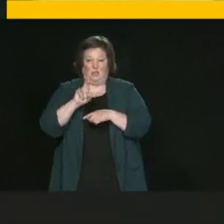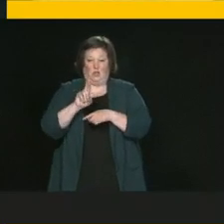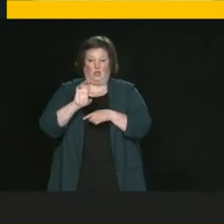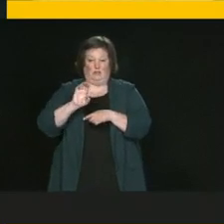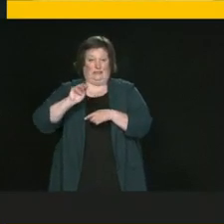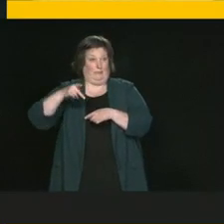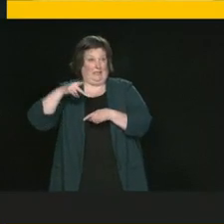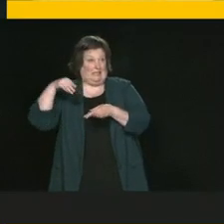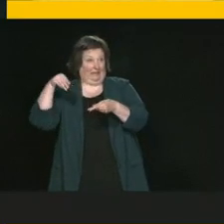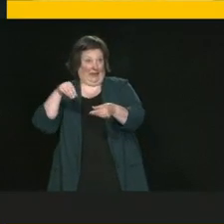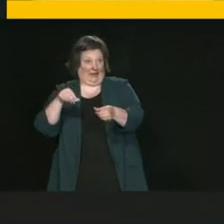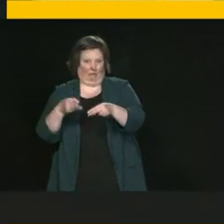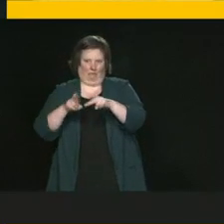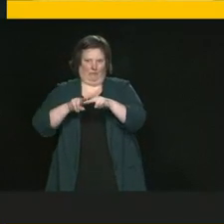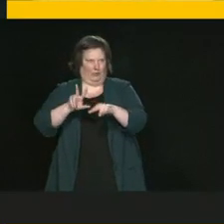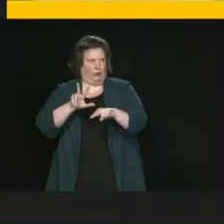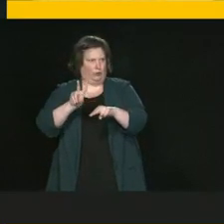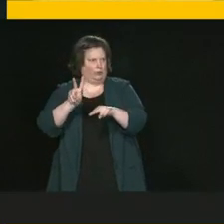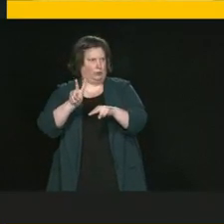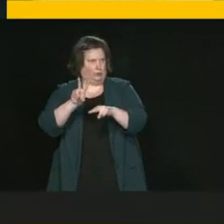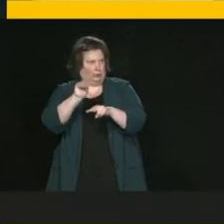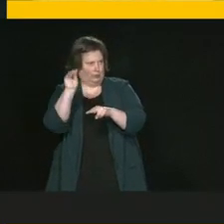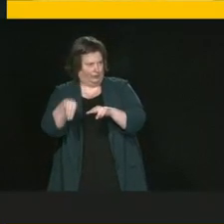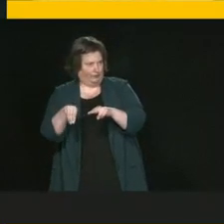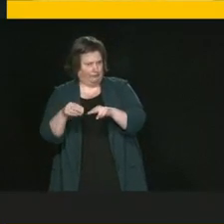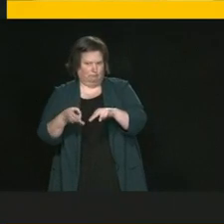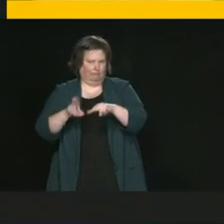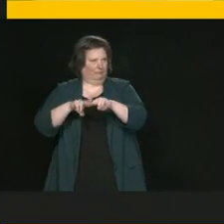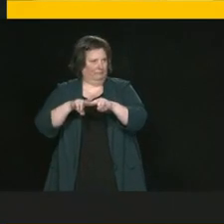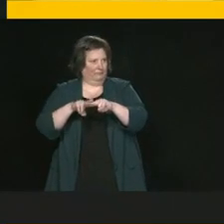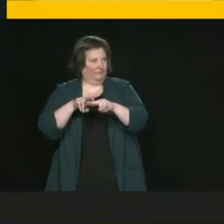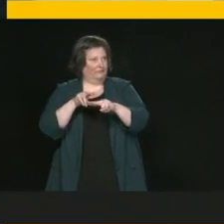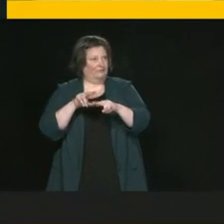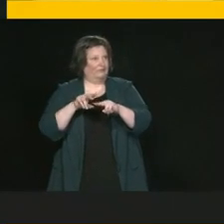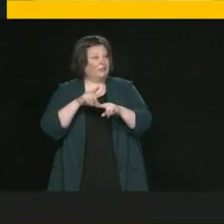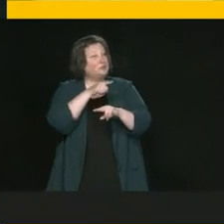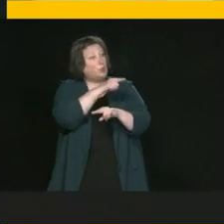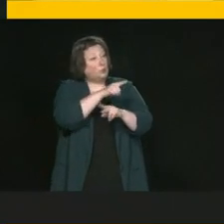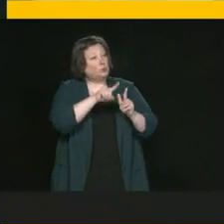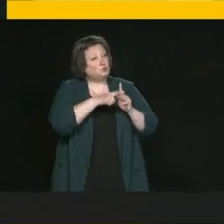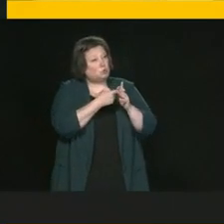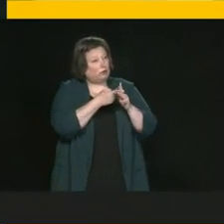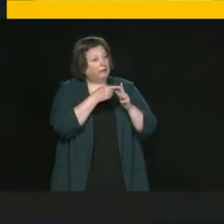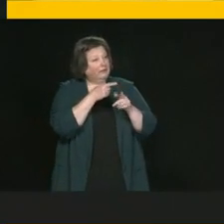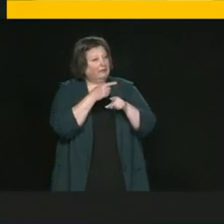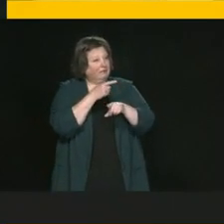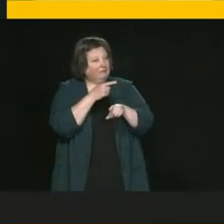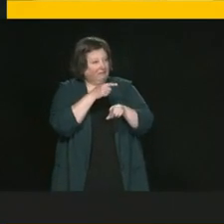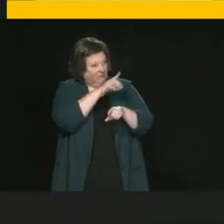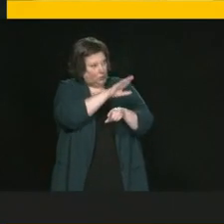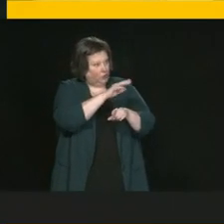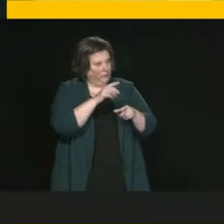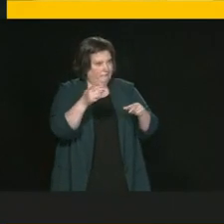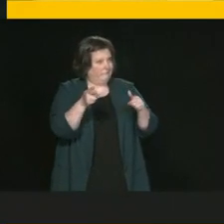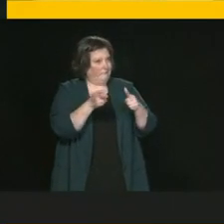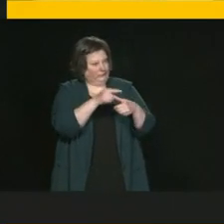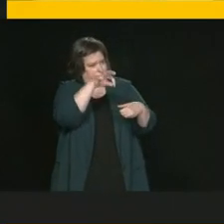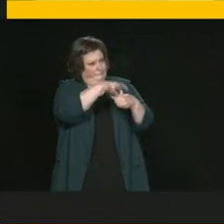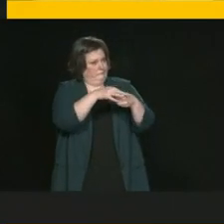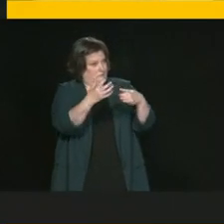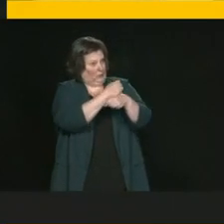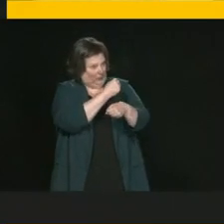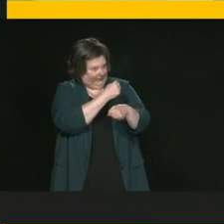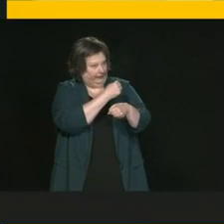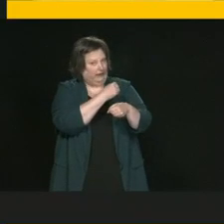by 32% since the year you took power, which is about $900 million in spending.